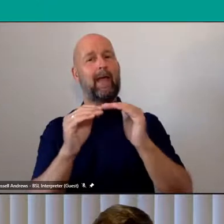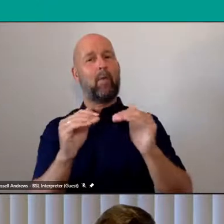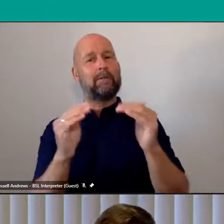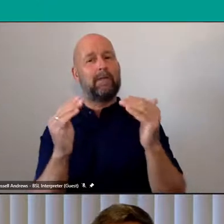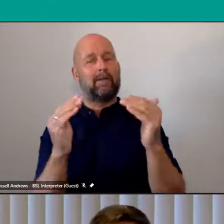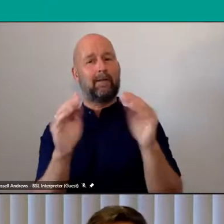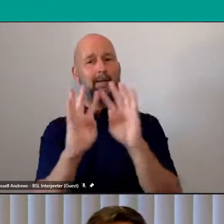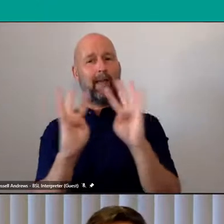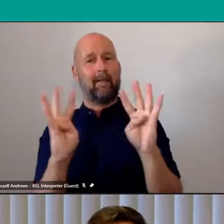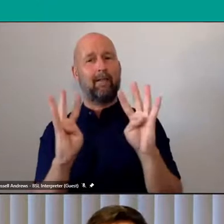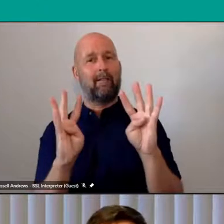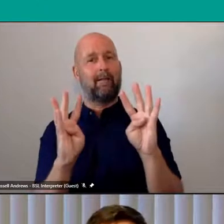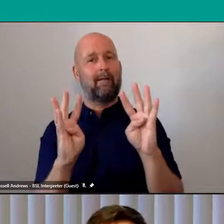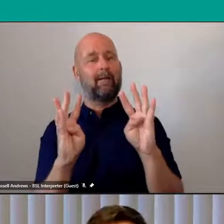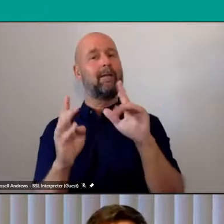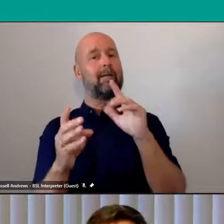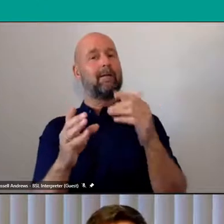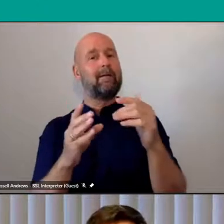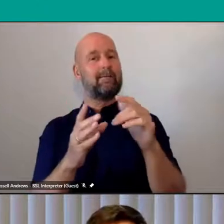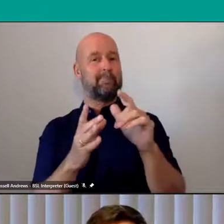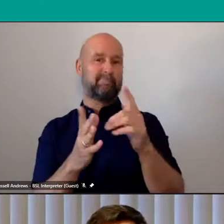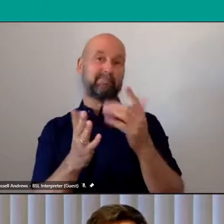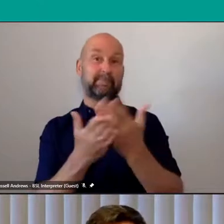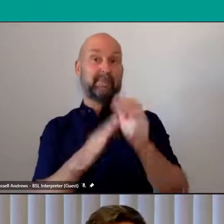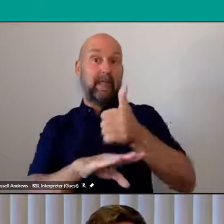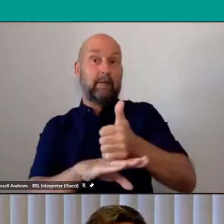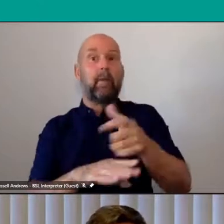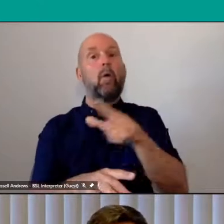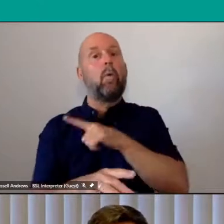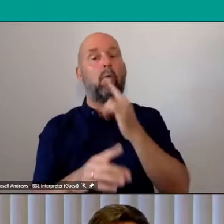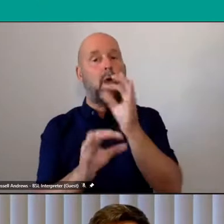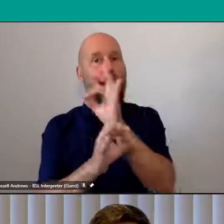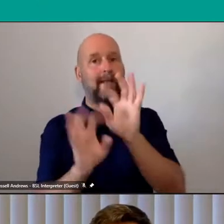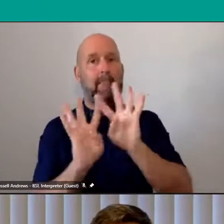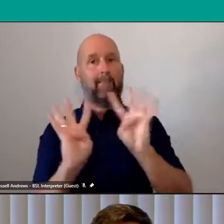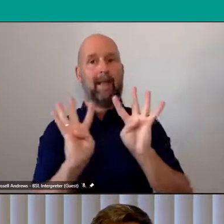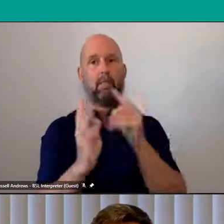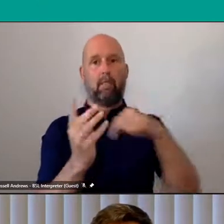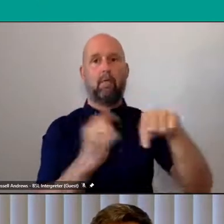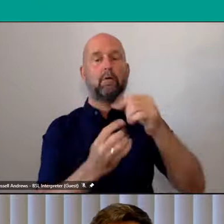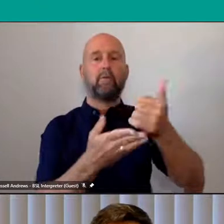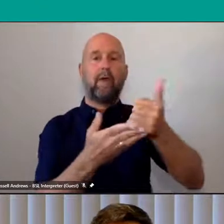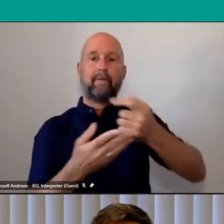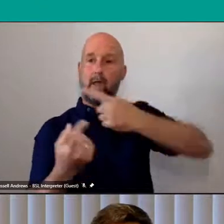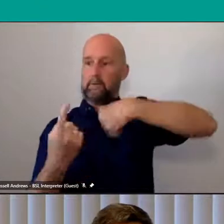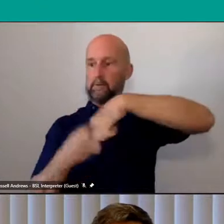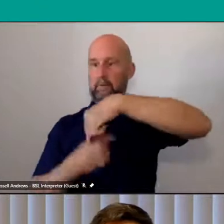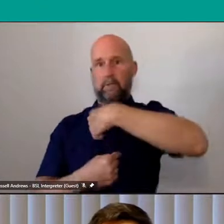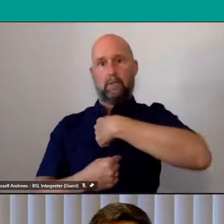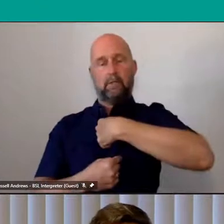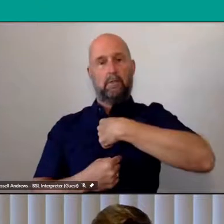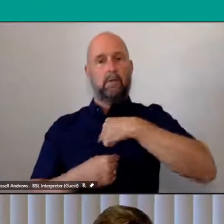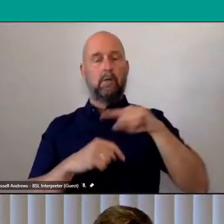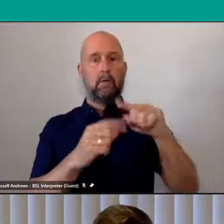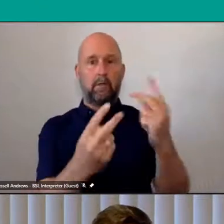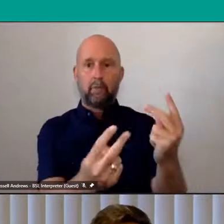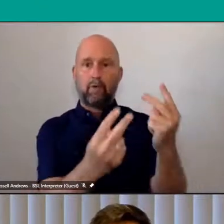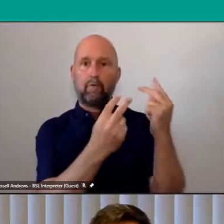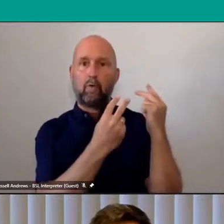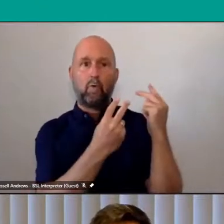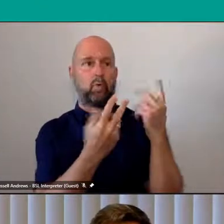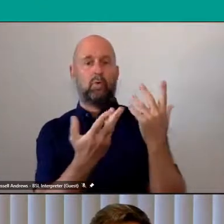get real energy into this. So we are asking the panel to advise us on the review, how it